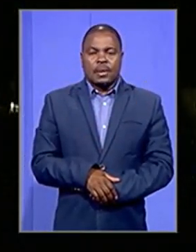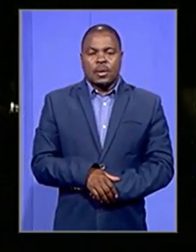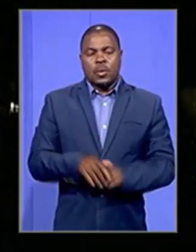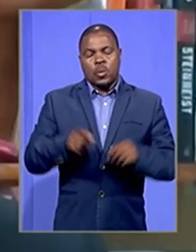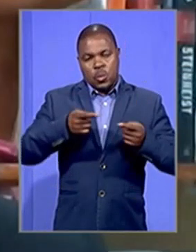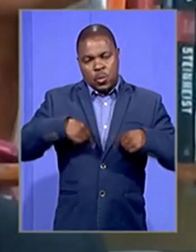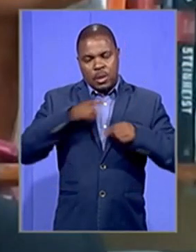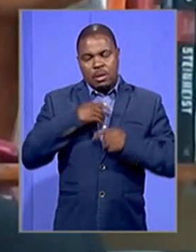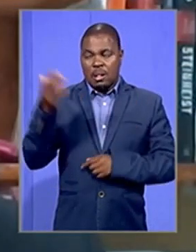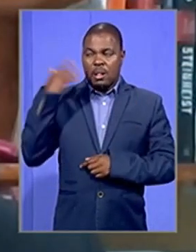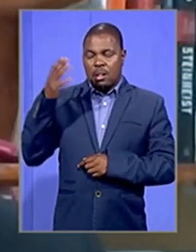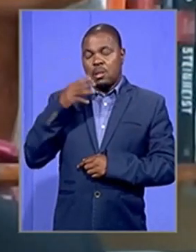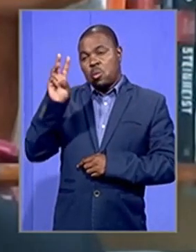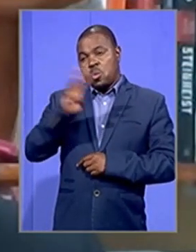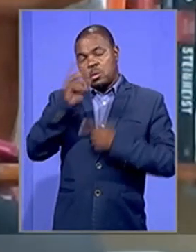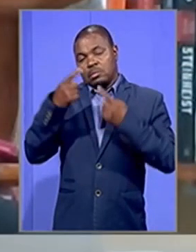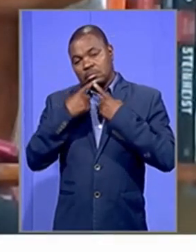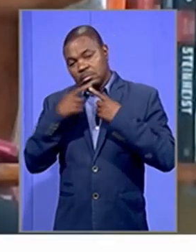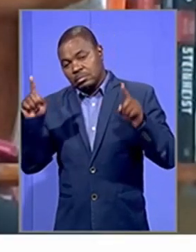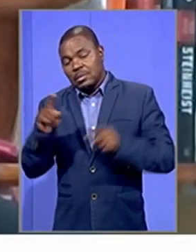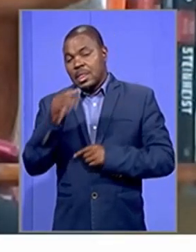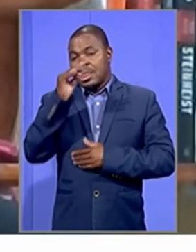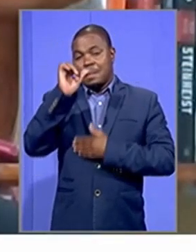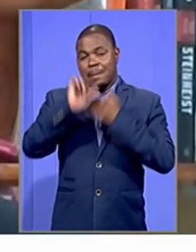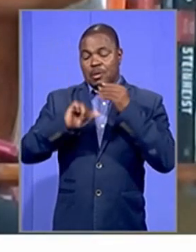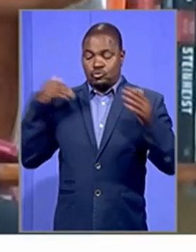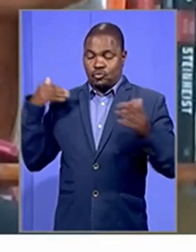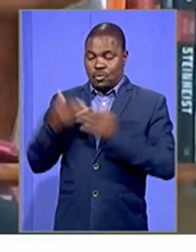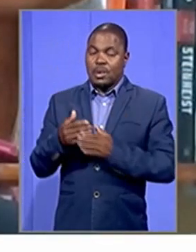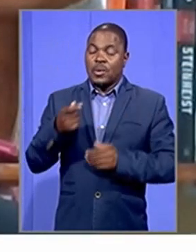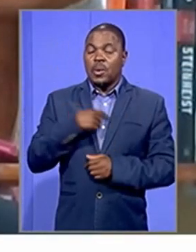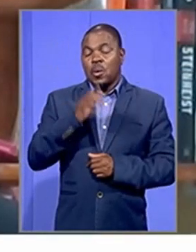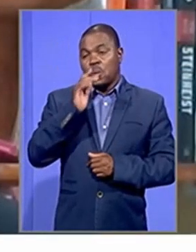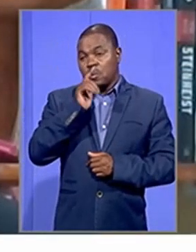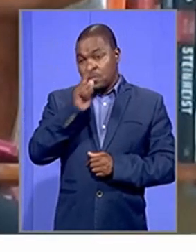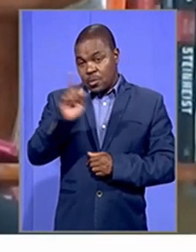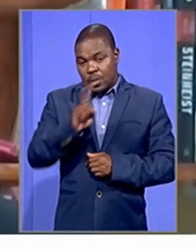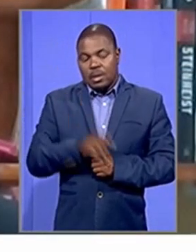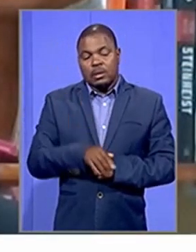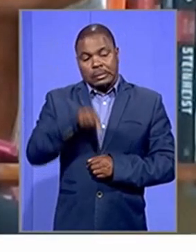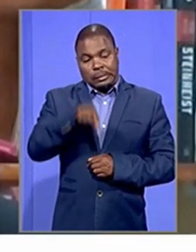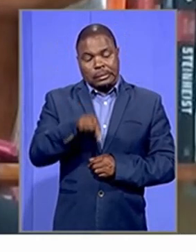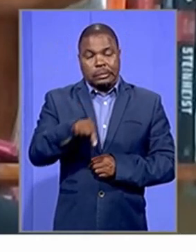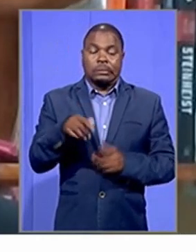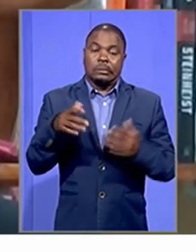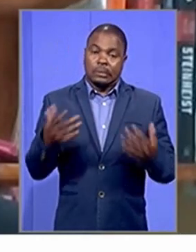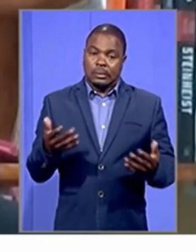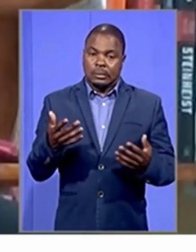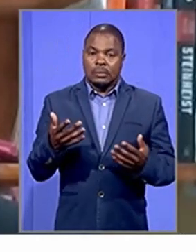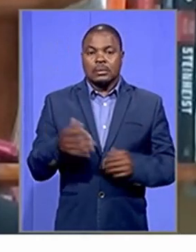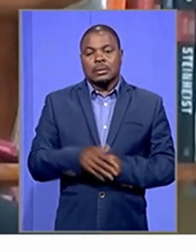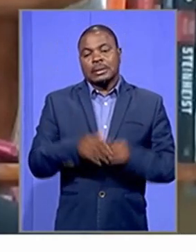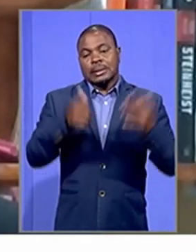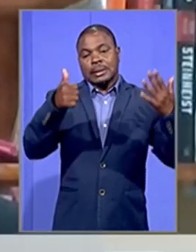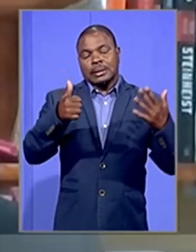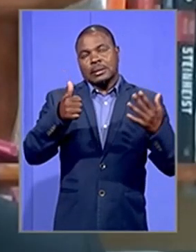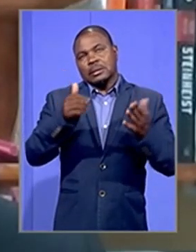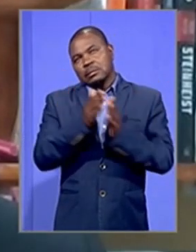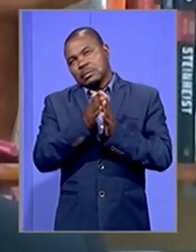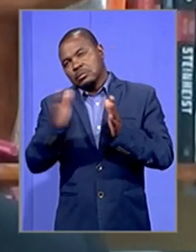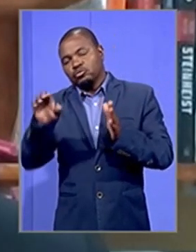this warning for at least 3 months now that we will have a very difficult period over the next 6 to